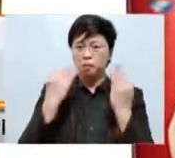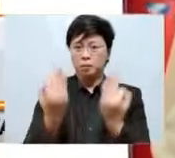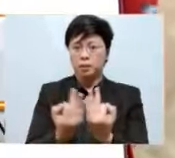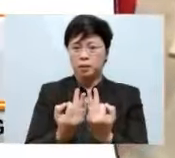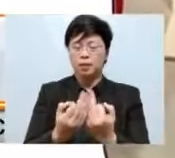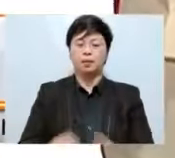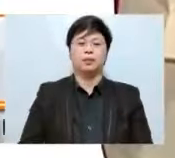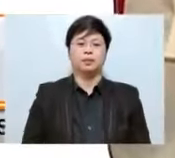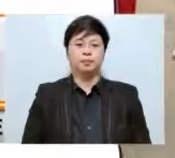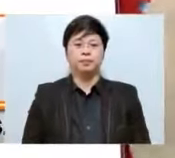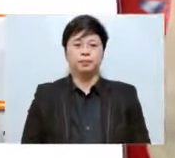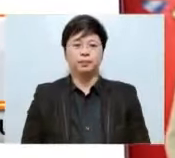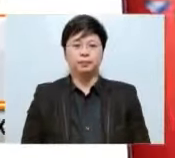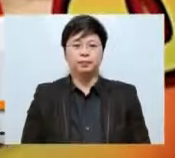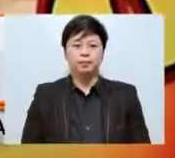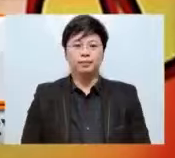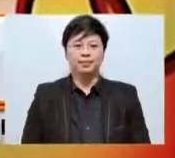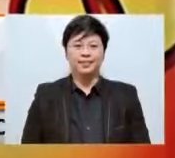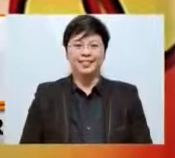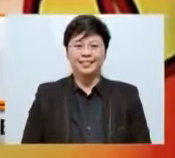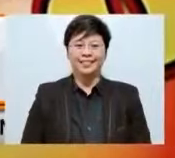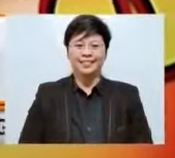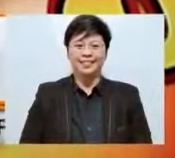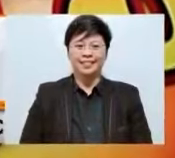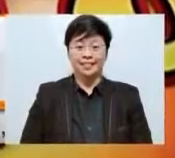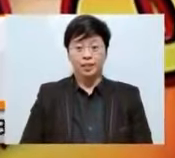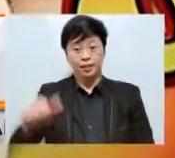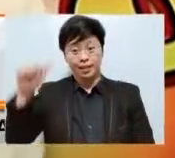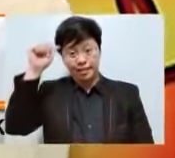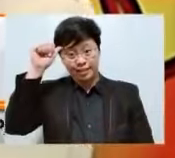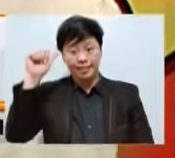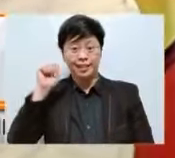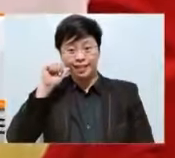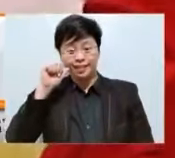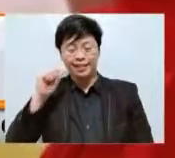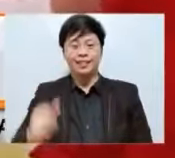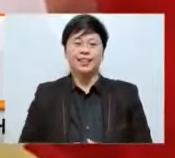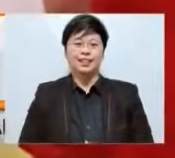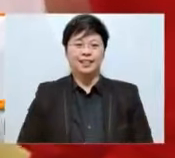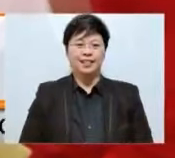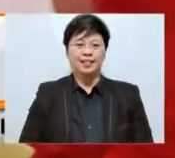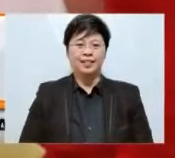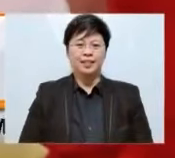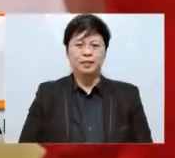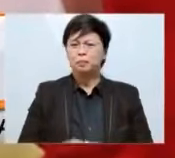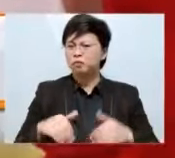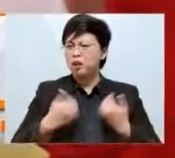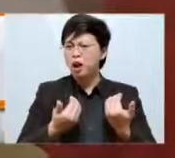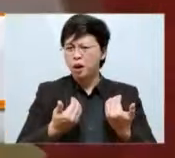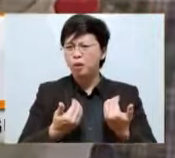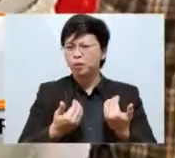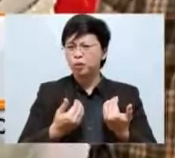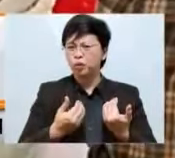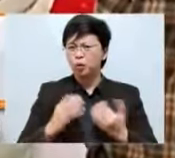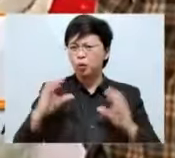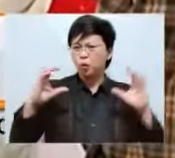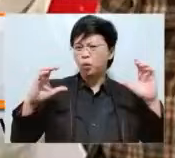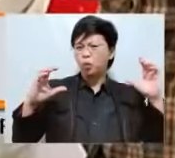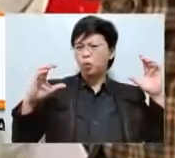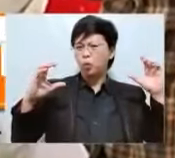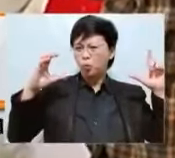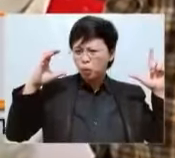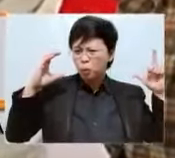nagpa-impromptu scoring tayo sa mga bagets. Kung gaano ka-cool as parents, sina Aga at Charlene. I'd give